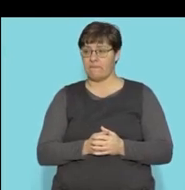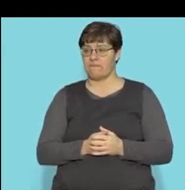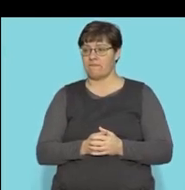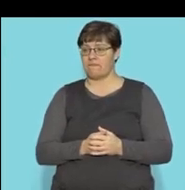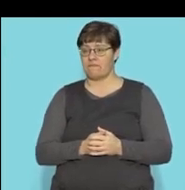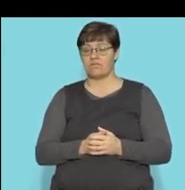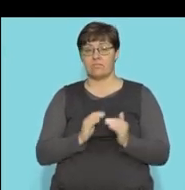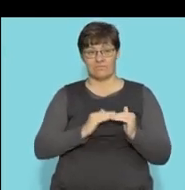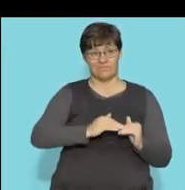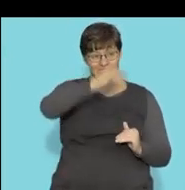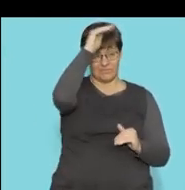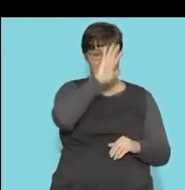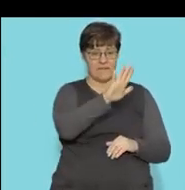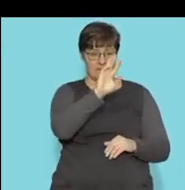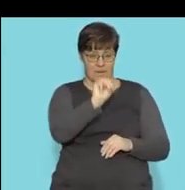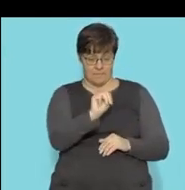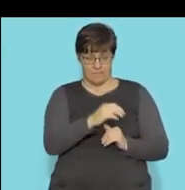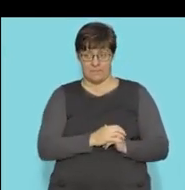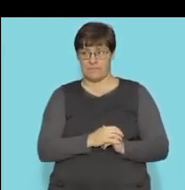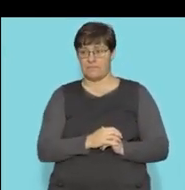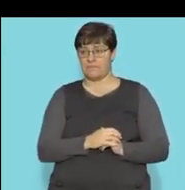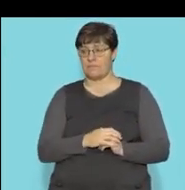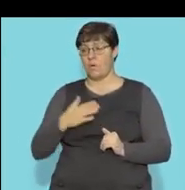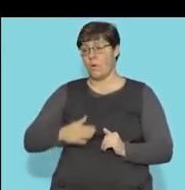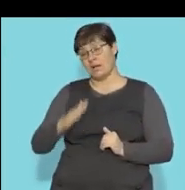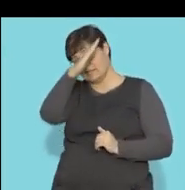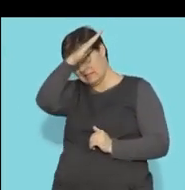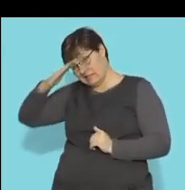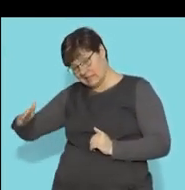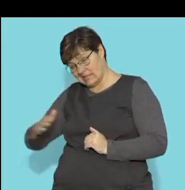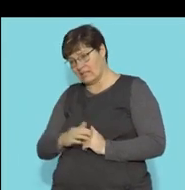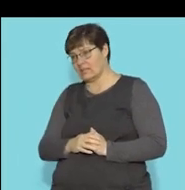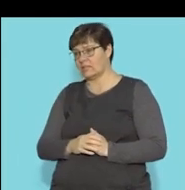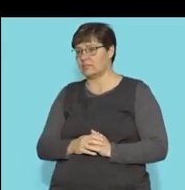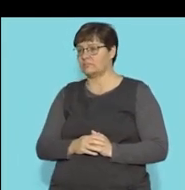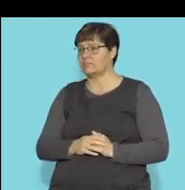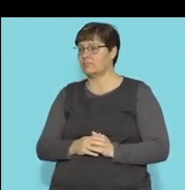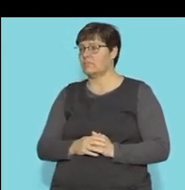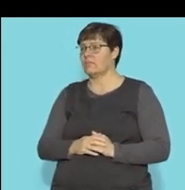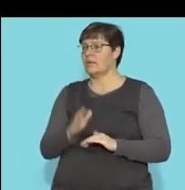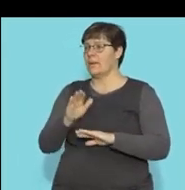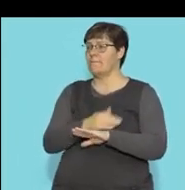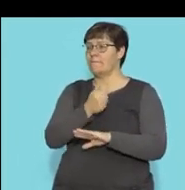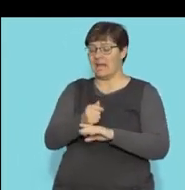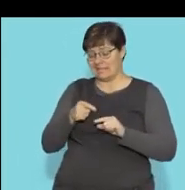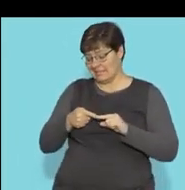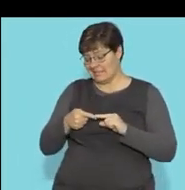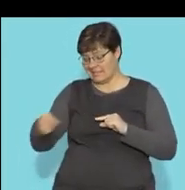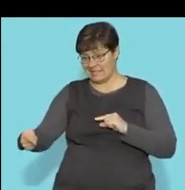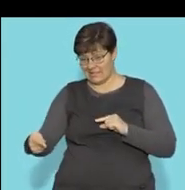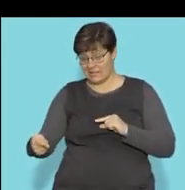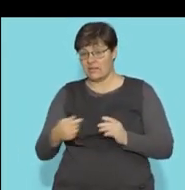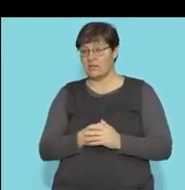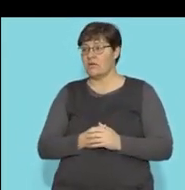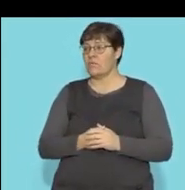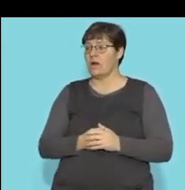the height of the building is 5 meters. I want my slant height, but just to note what the base will